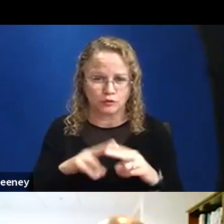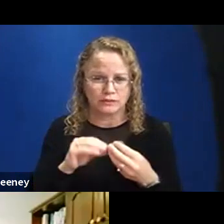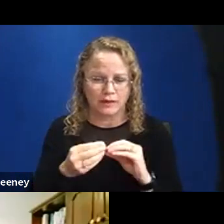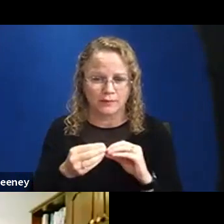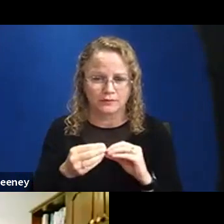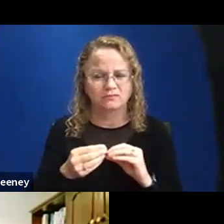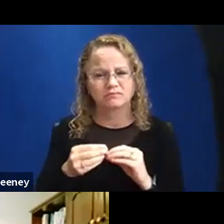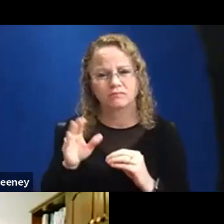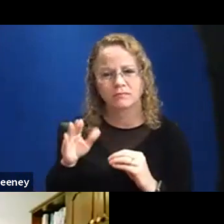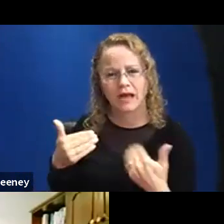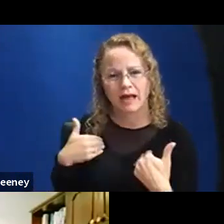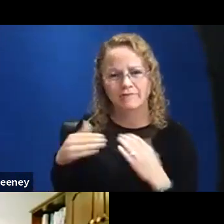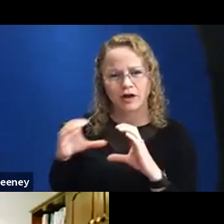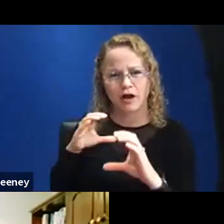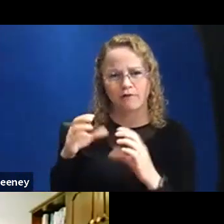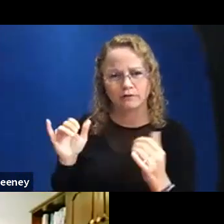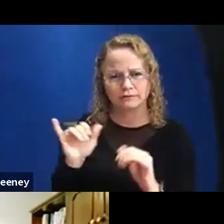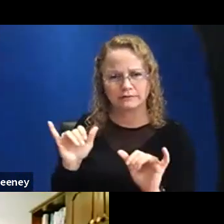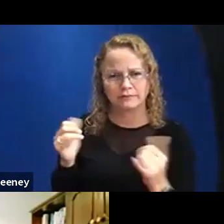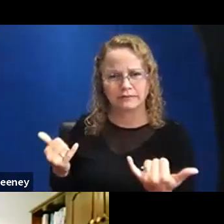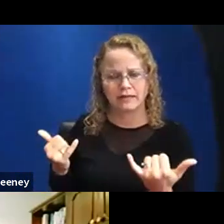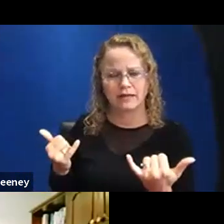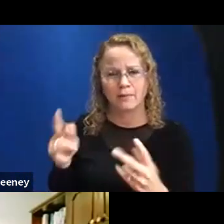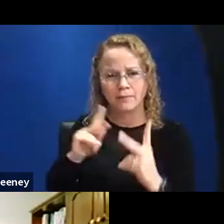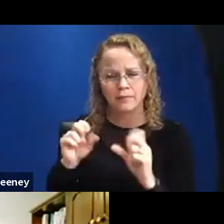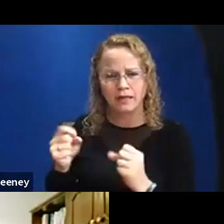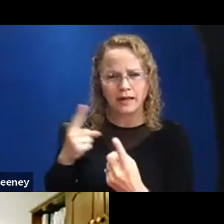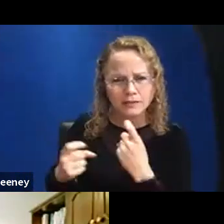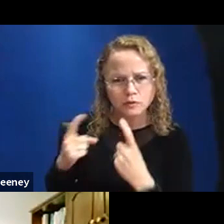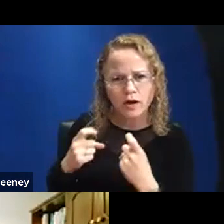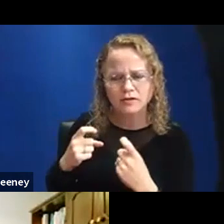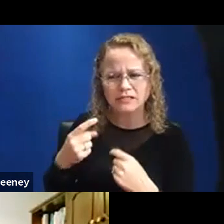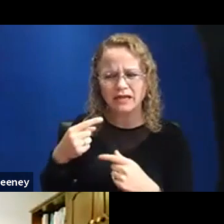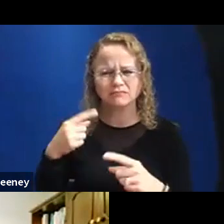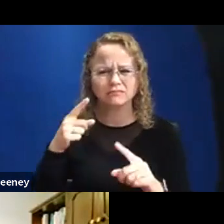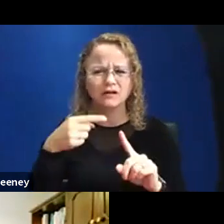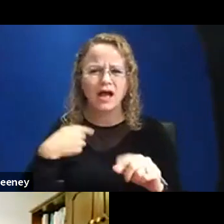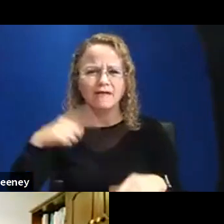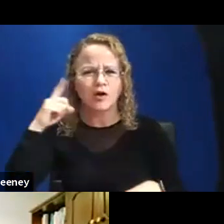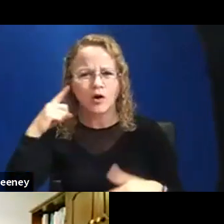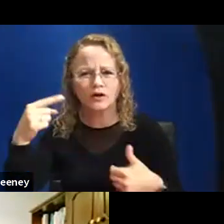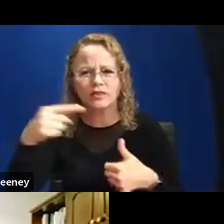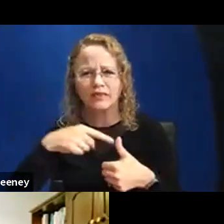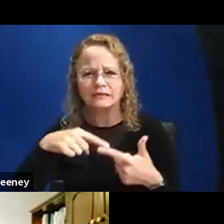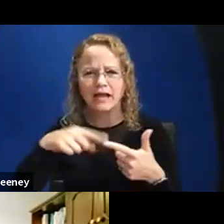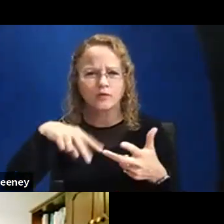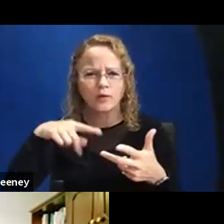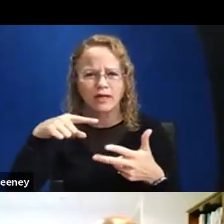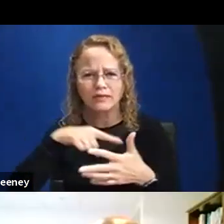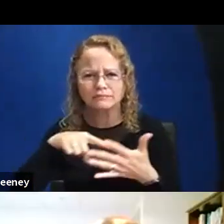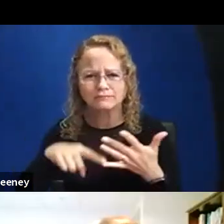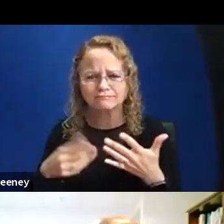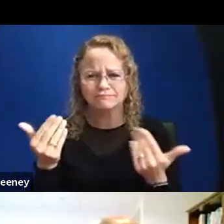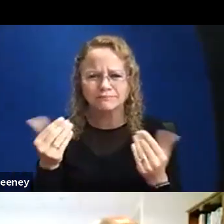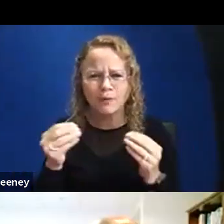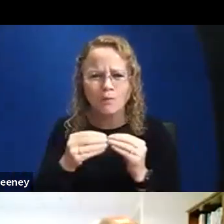have conversations like this, where people can ask questions and they can say, this is what I've heard. This is what I've read. Is there, can you give me some more